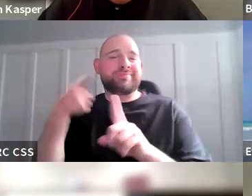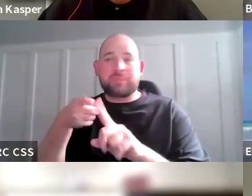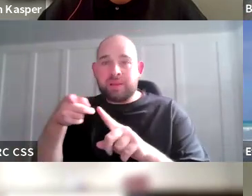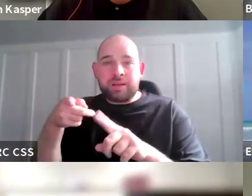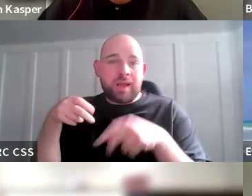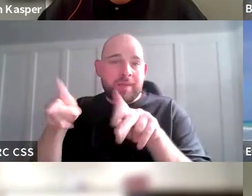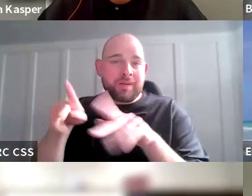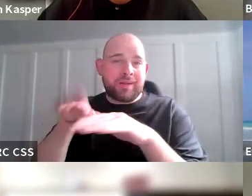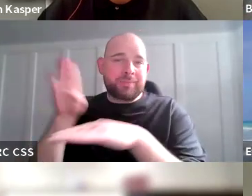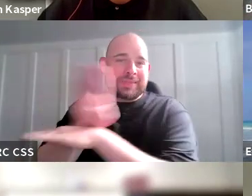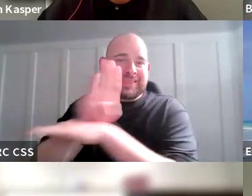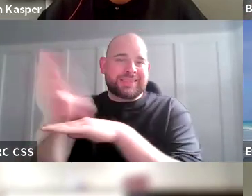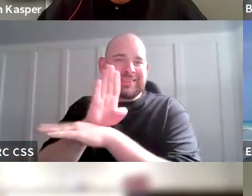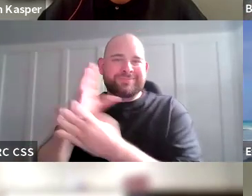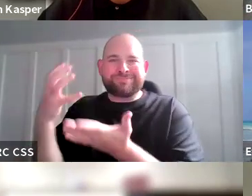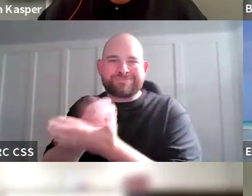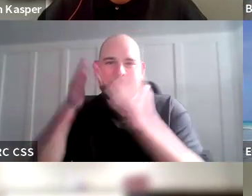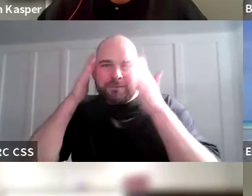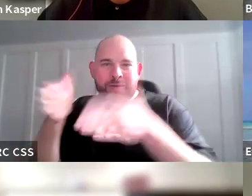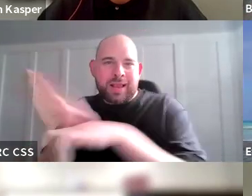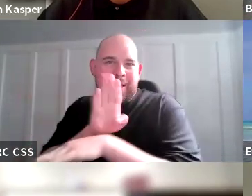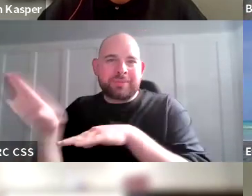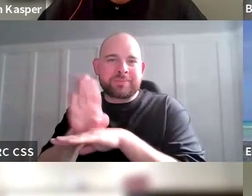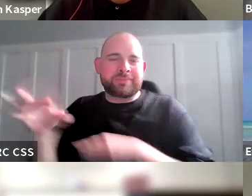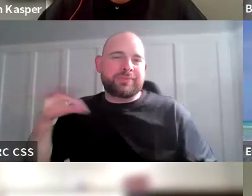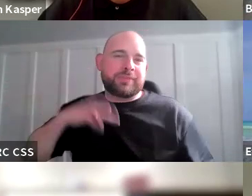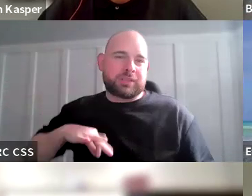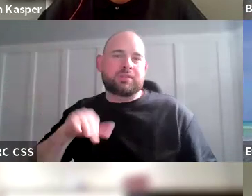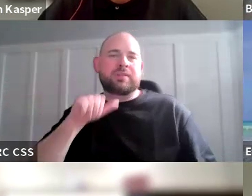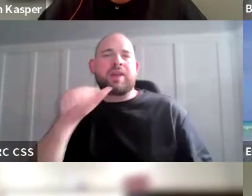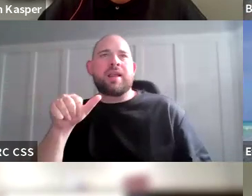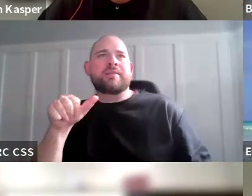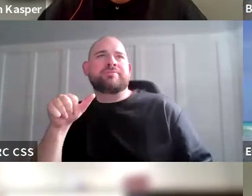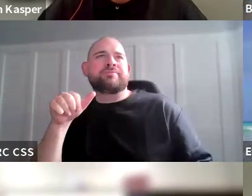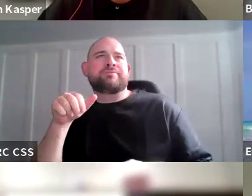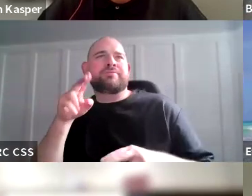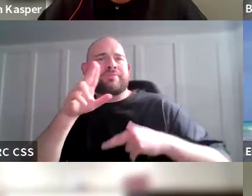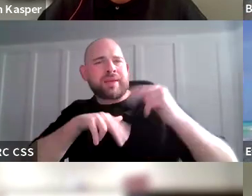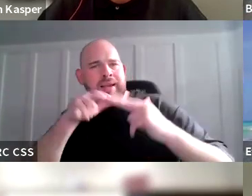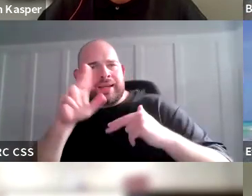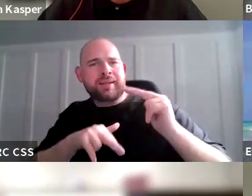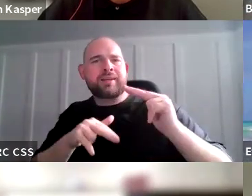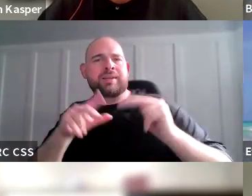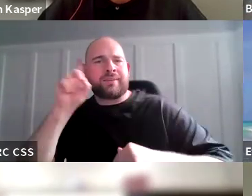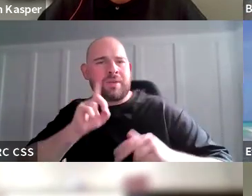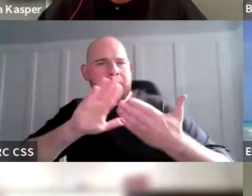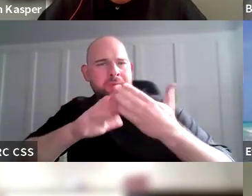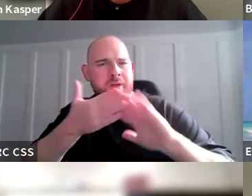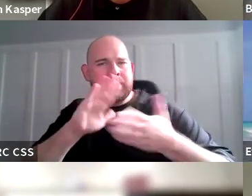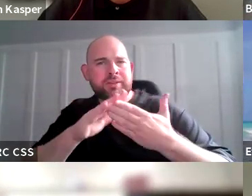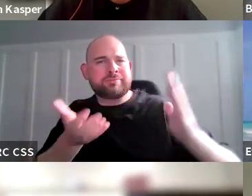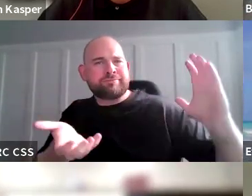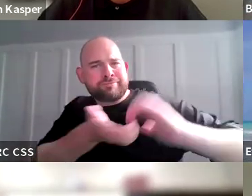in their lives. Or it's a business opportunity, right? So they're just thinking about the profits and revenue